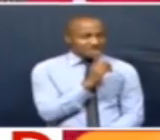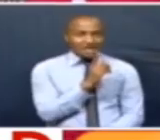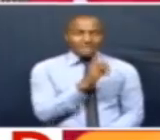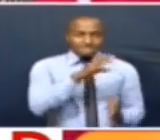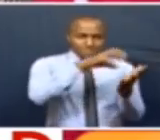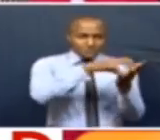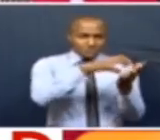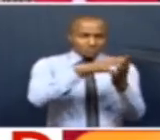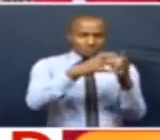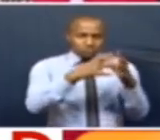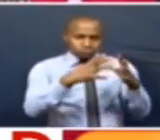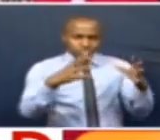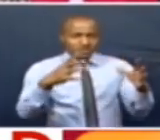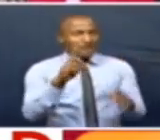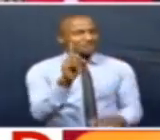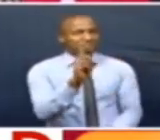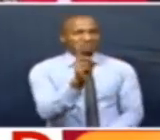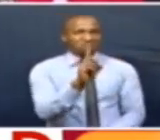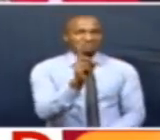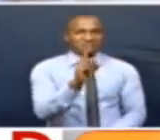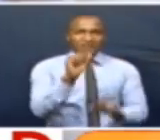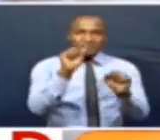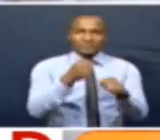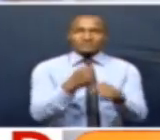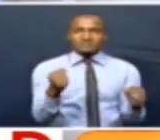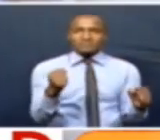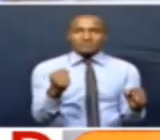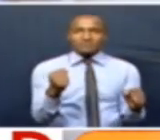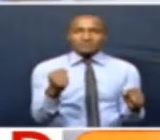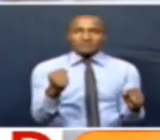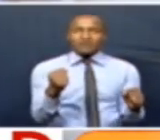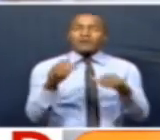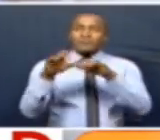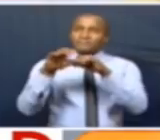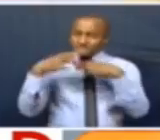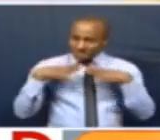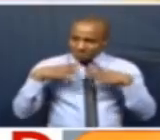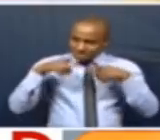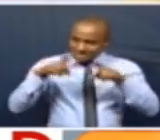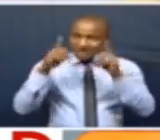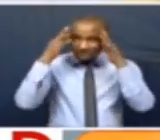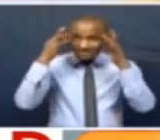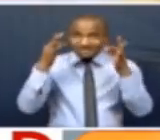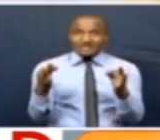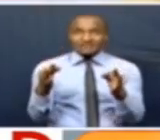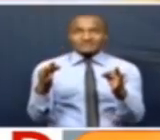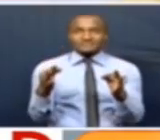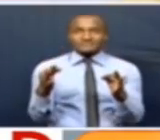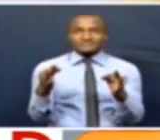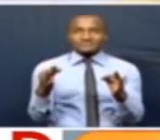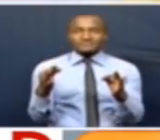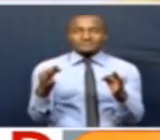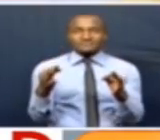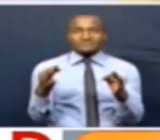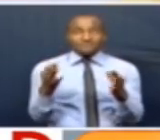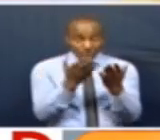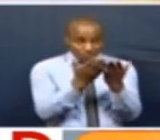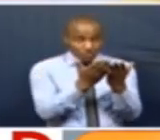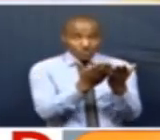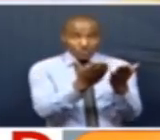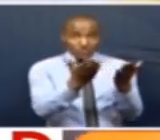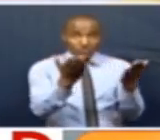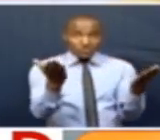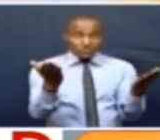was informed by greed. To him, the power rests with the people. Hii tunawaambia my friends, nyinyi mnaishi